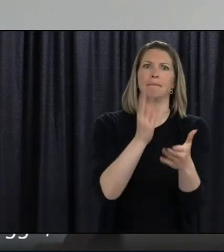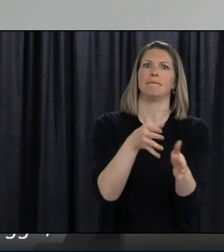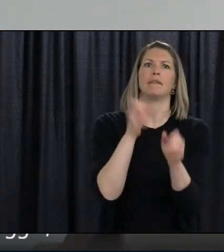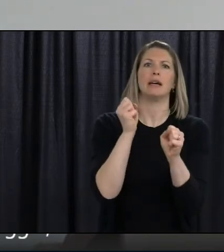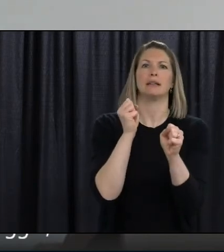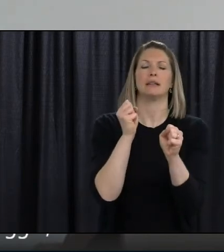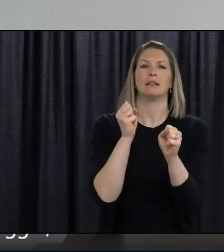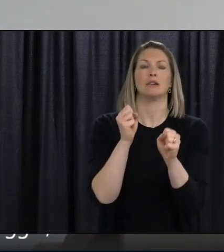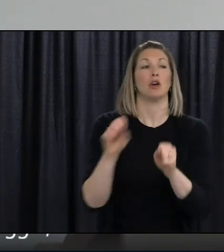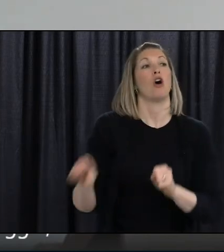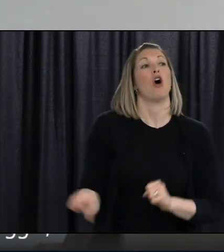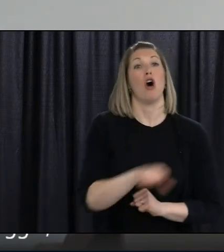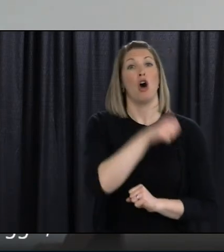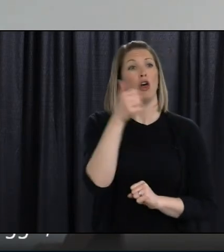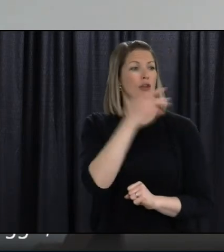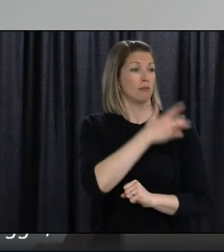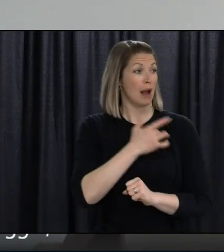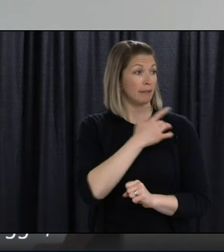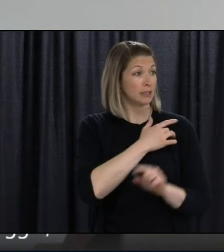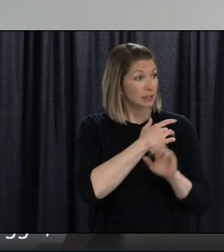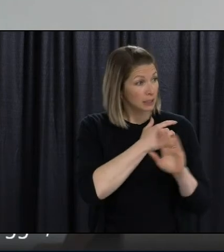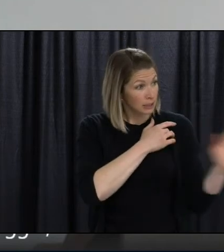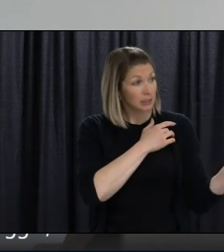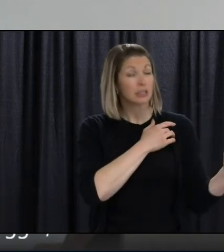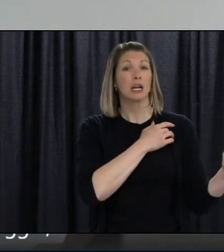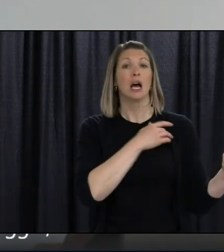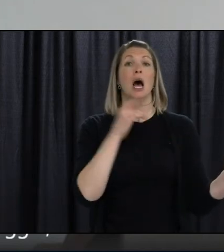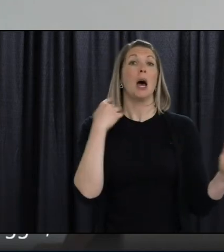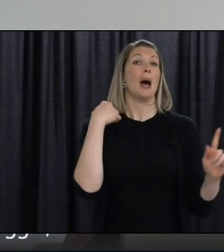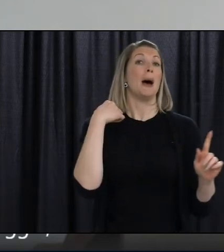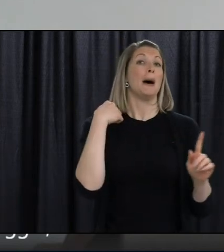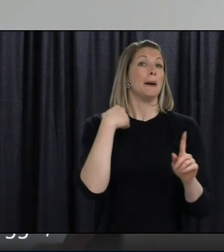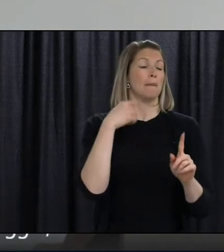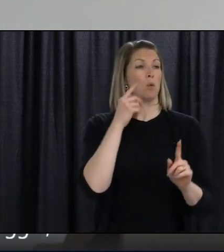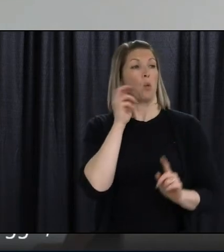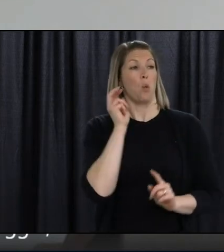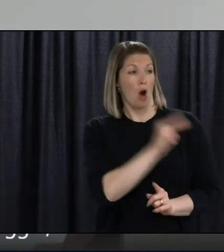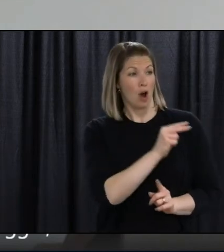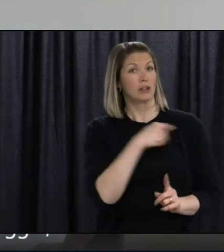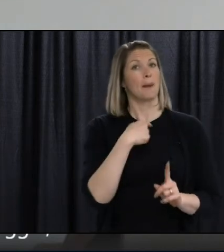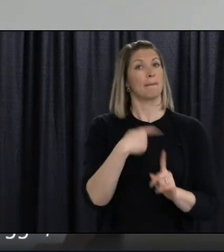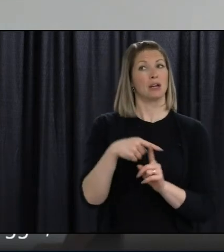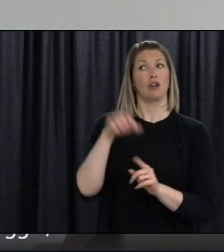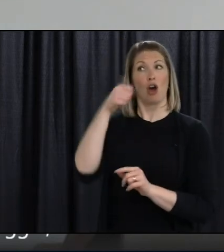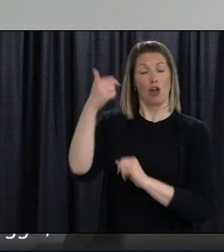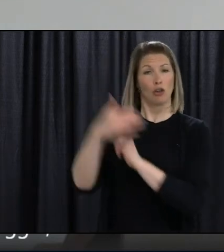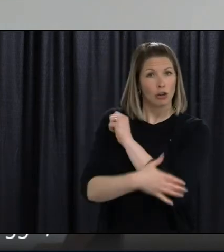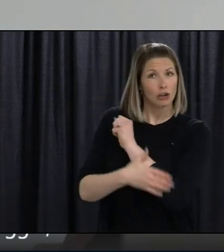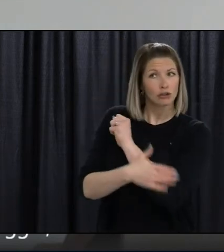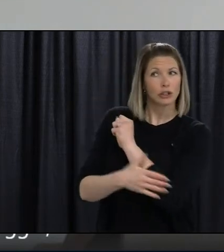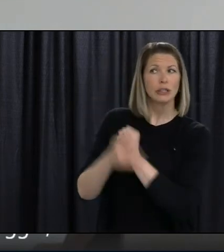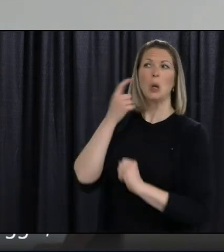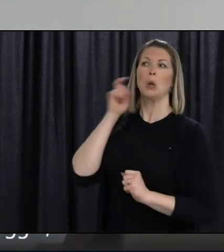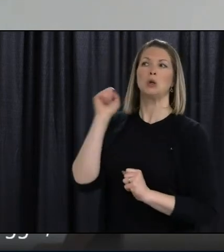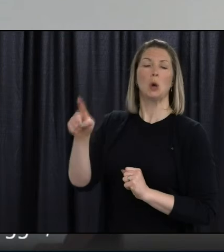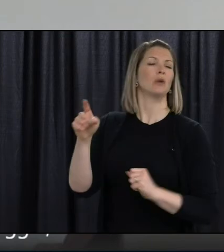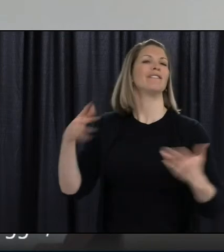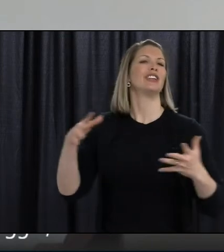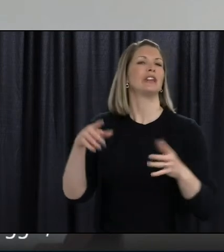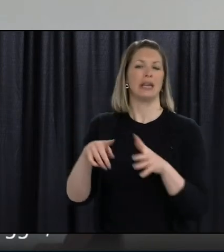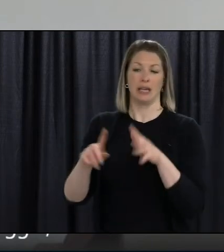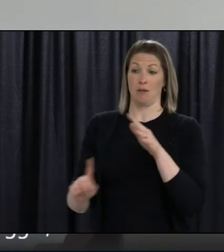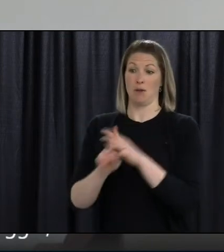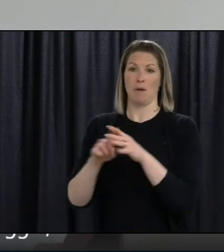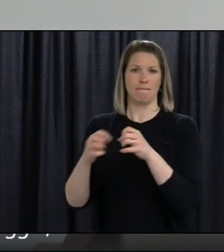other countries and from history is that they hit harder, they hit faster, and they are worse. There is no playbook for